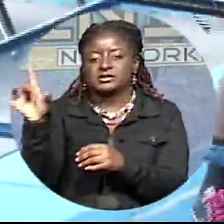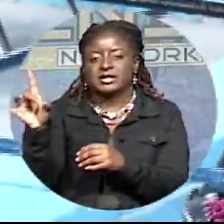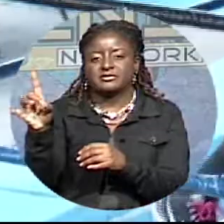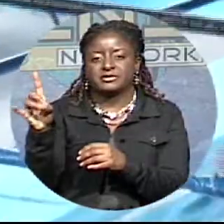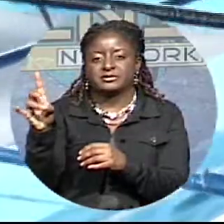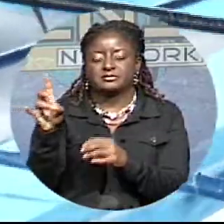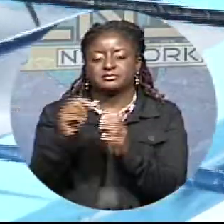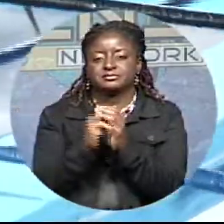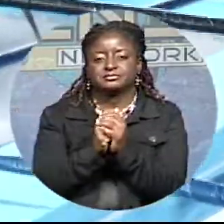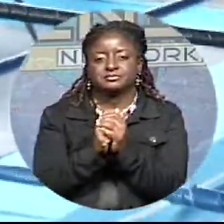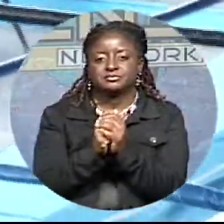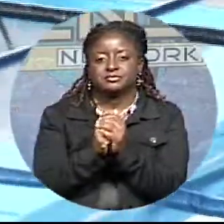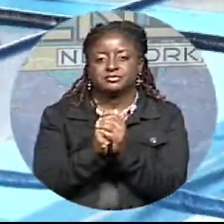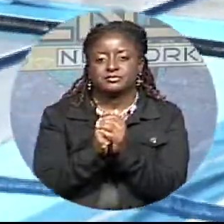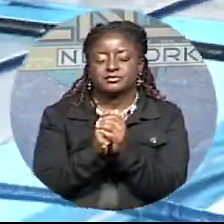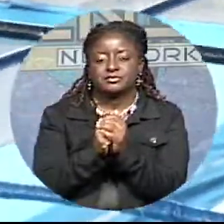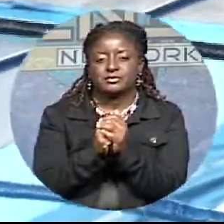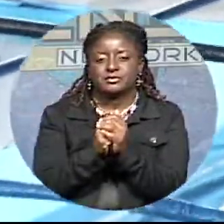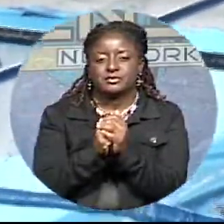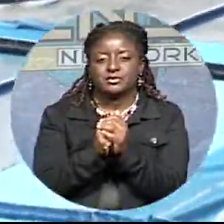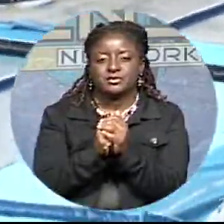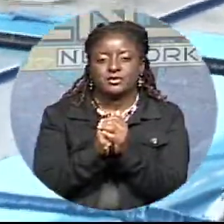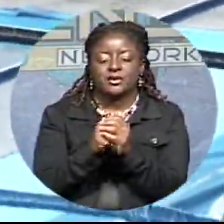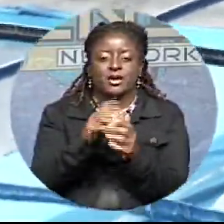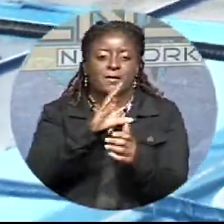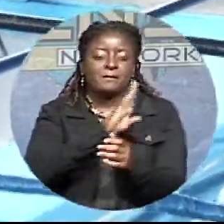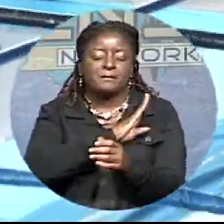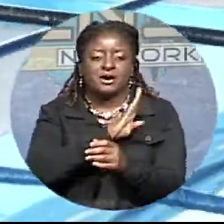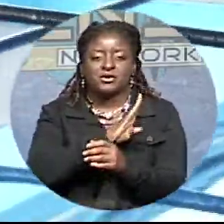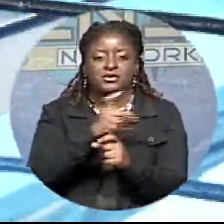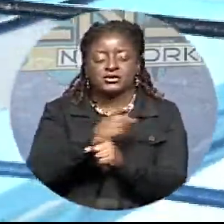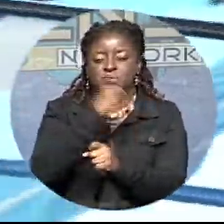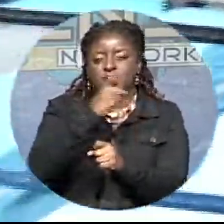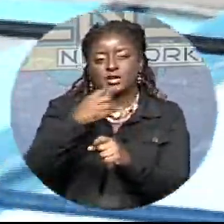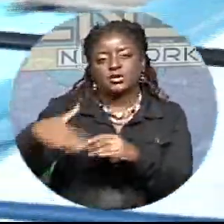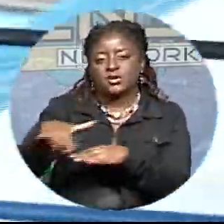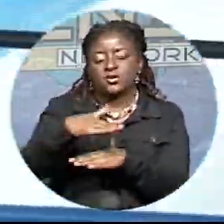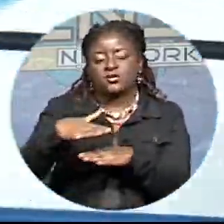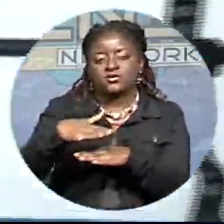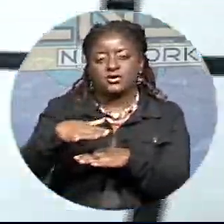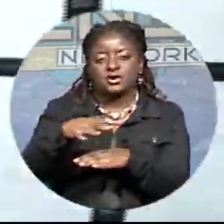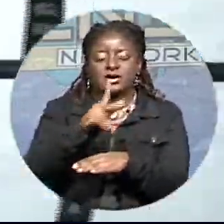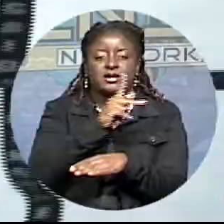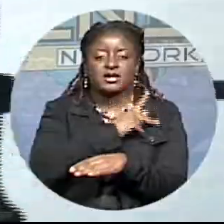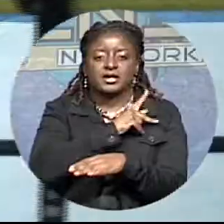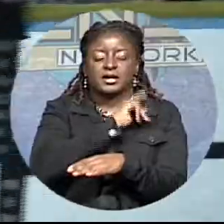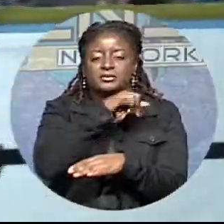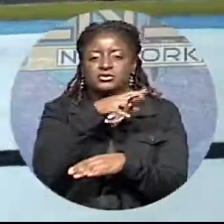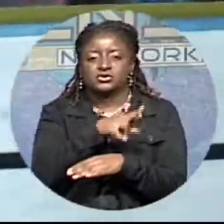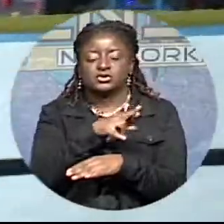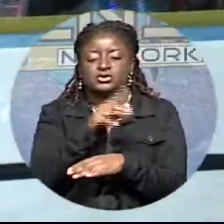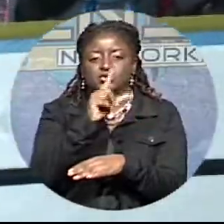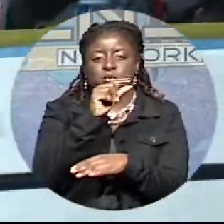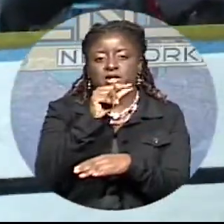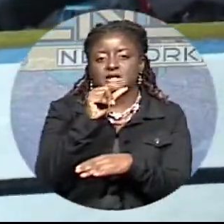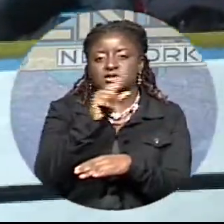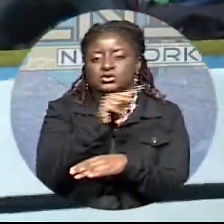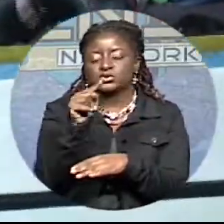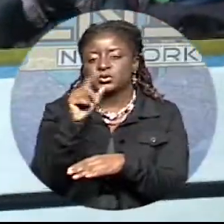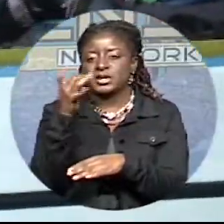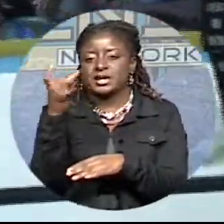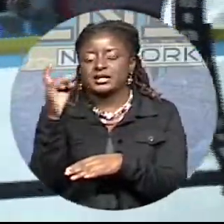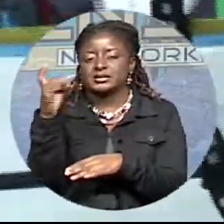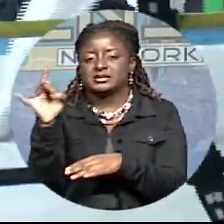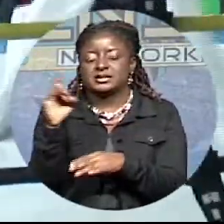second-round TKO over Trevor Pinder. Sean Burrows, he was victorious over Ira Kemp Jr., 21-18. Donson Cartwright, he took care of Lawrence